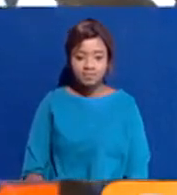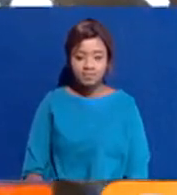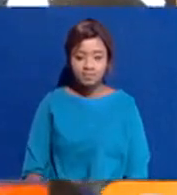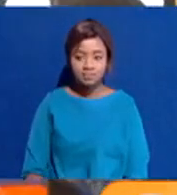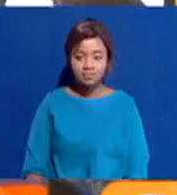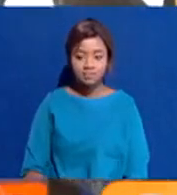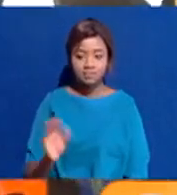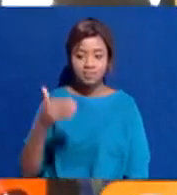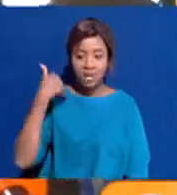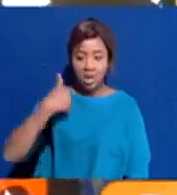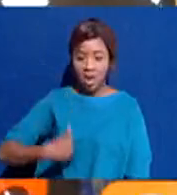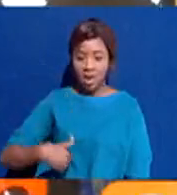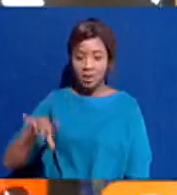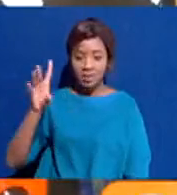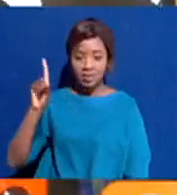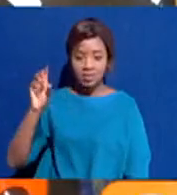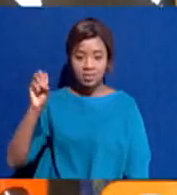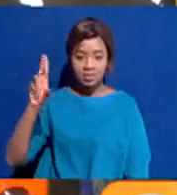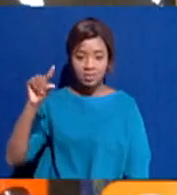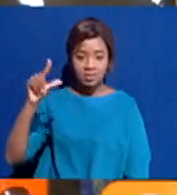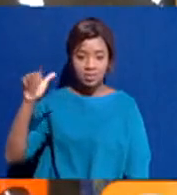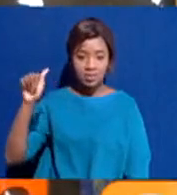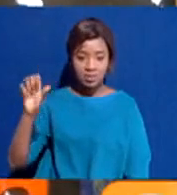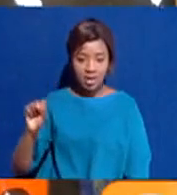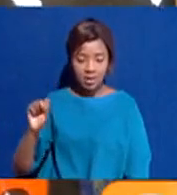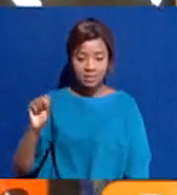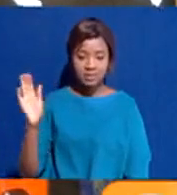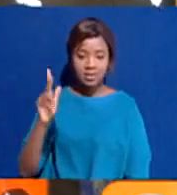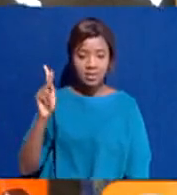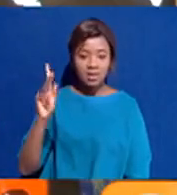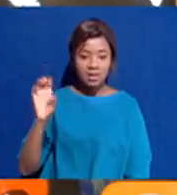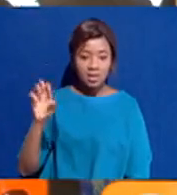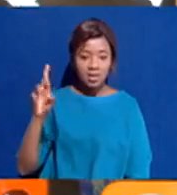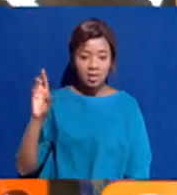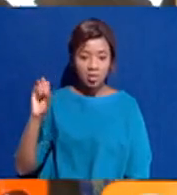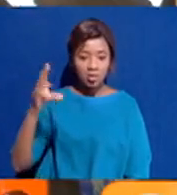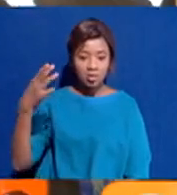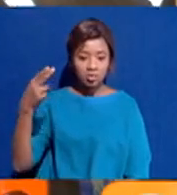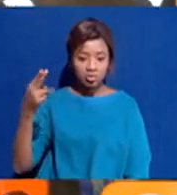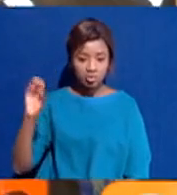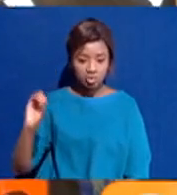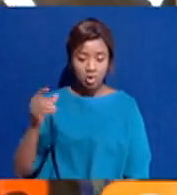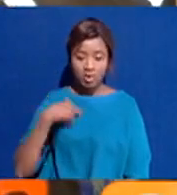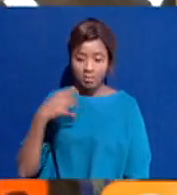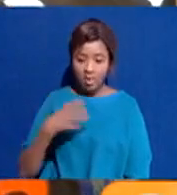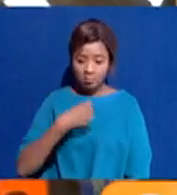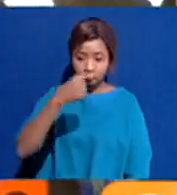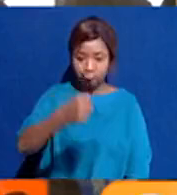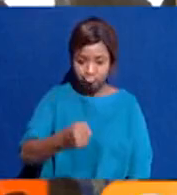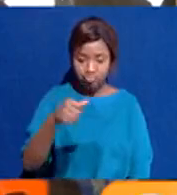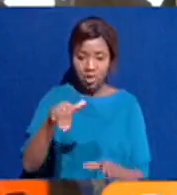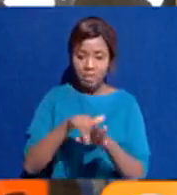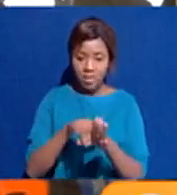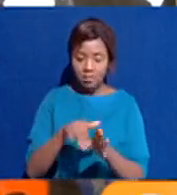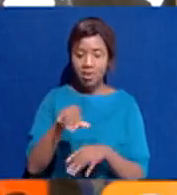Aye. Douglas Kanja Kirocho, having been appointed member of the National Police Service